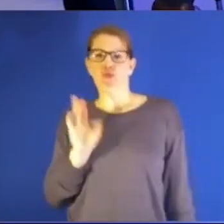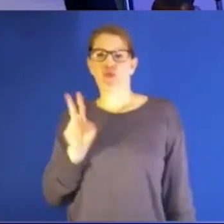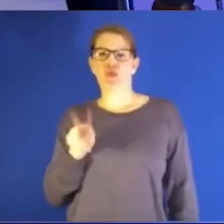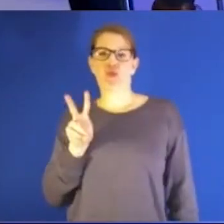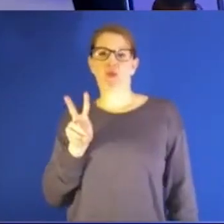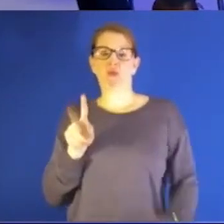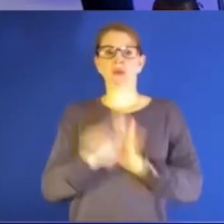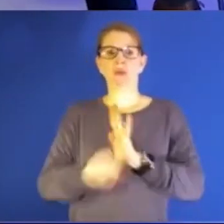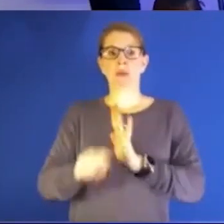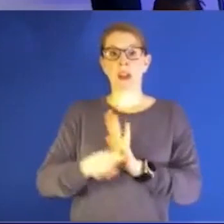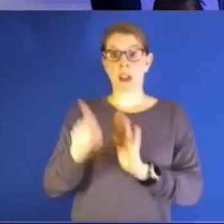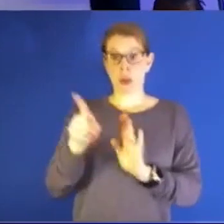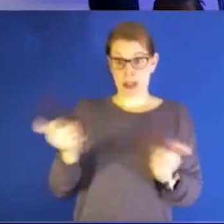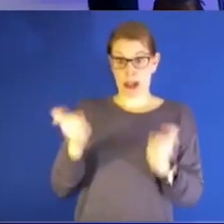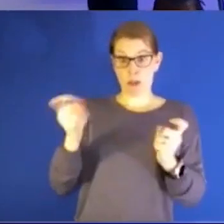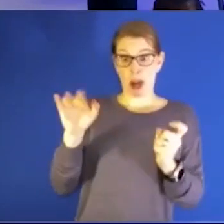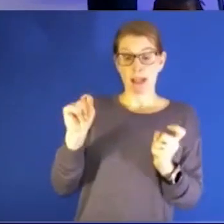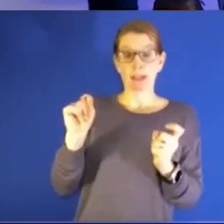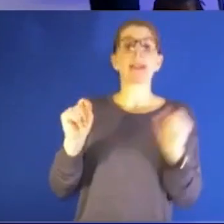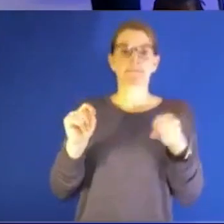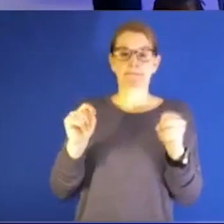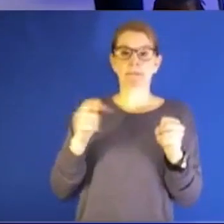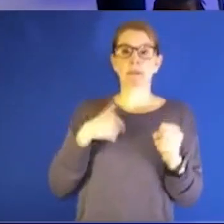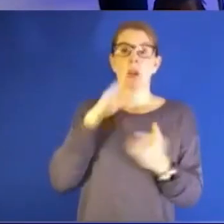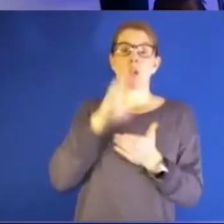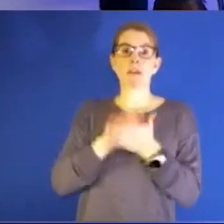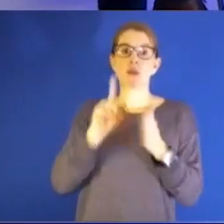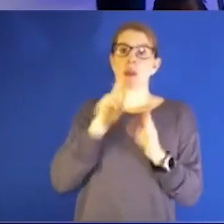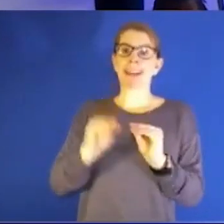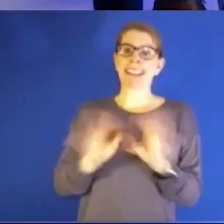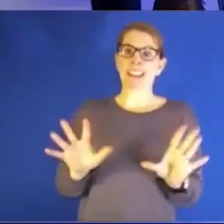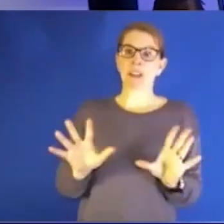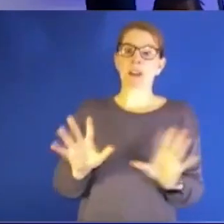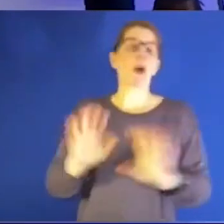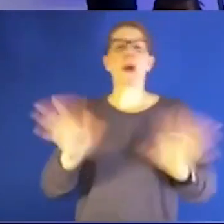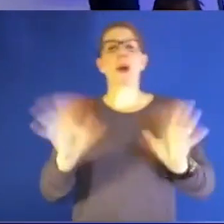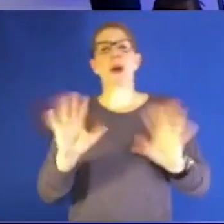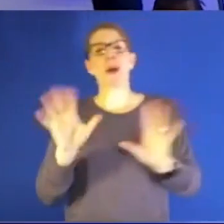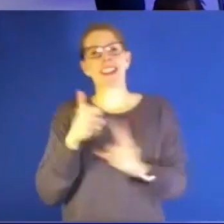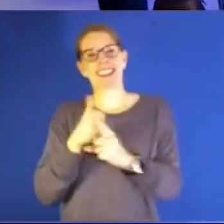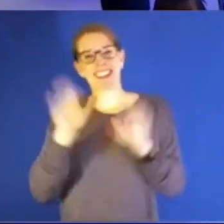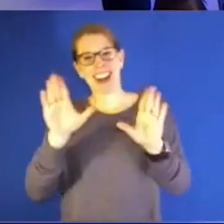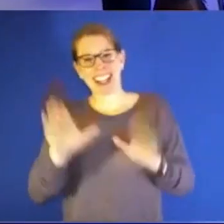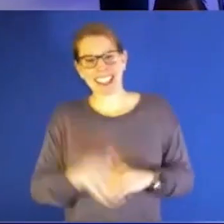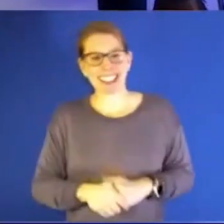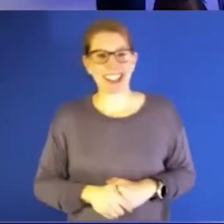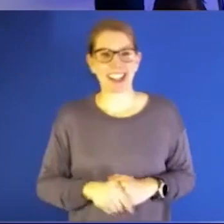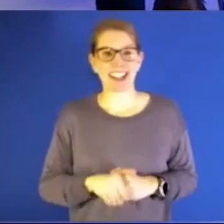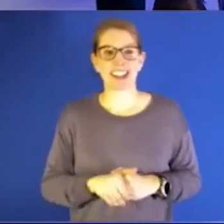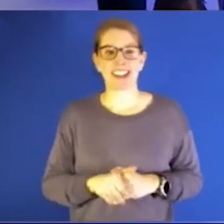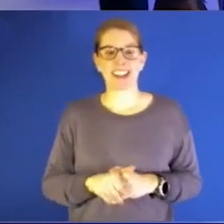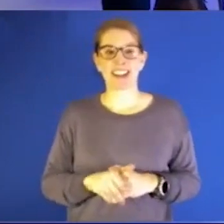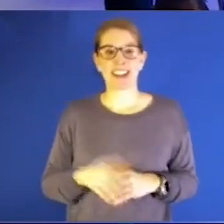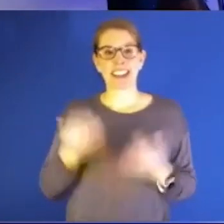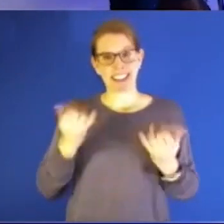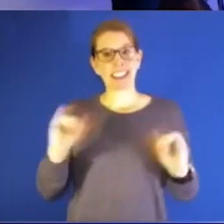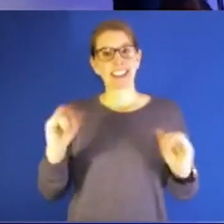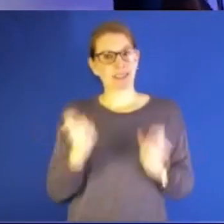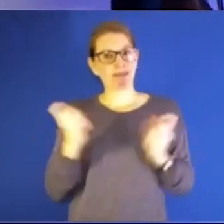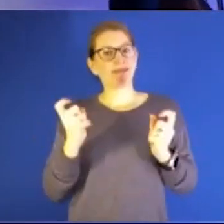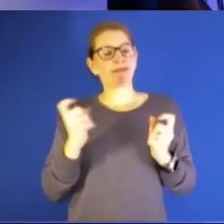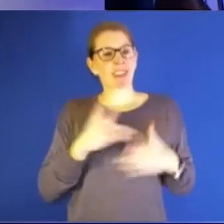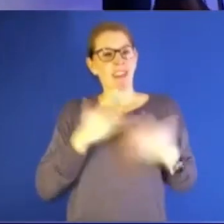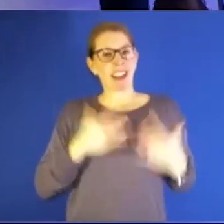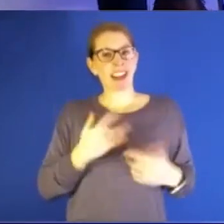celebrate it? We do. You do? Yeah, I my love wife, my that. wife's very clear about that. No. She's great, and we definitely still celebrate Valentine's Day in my